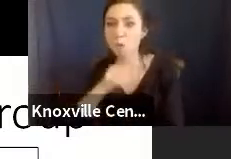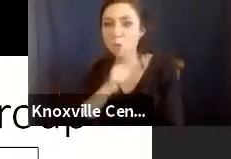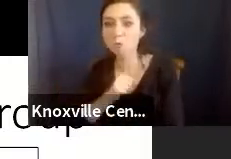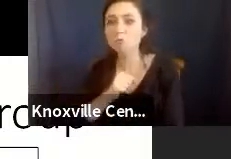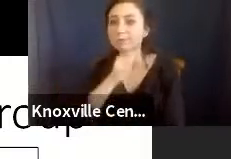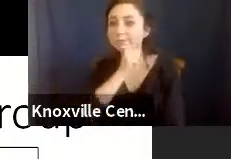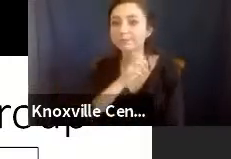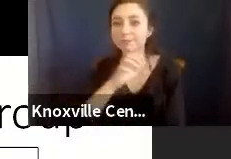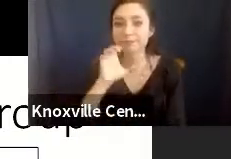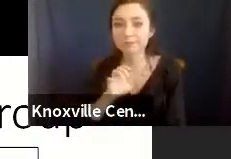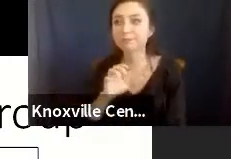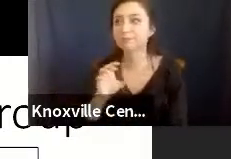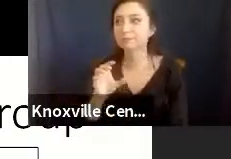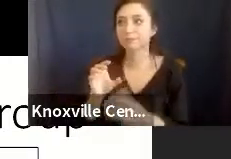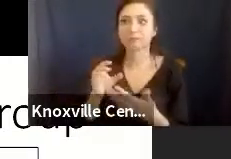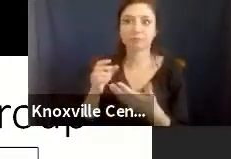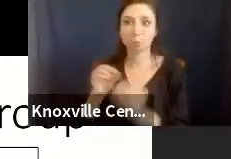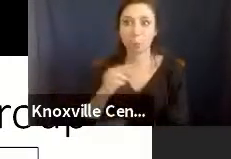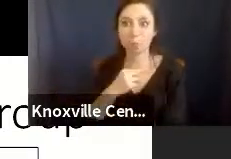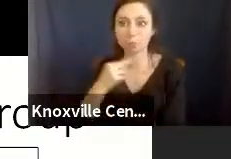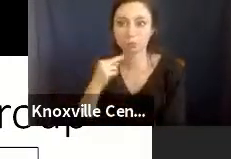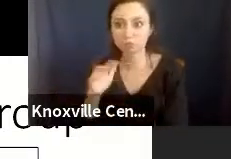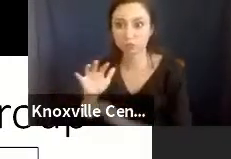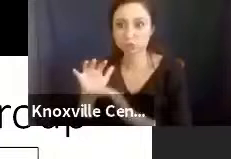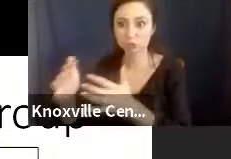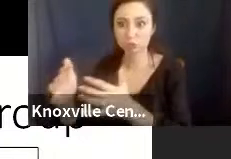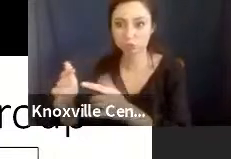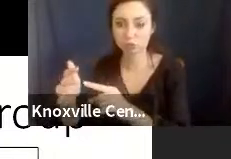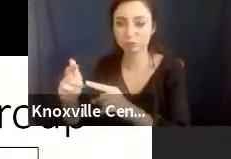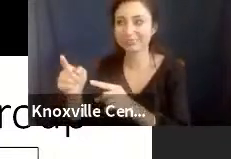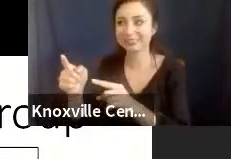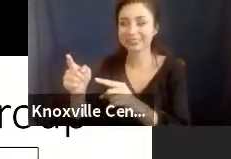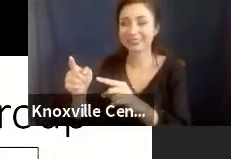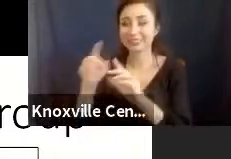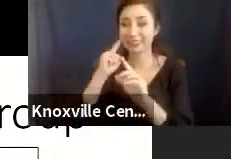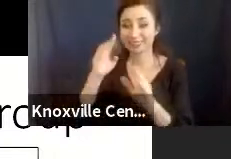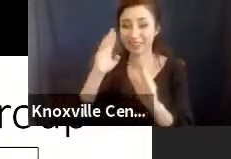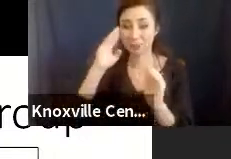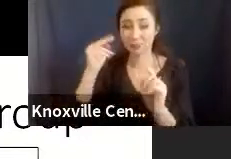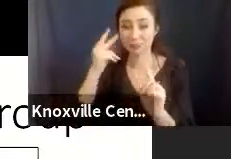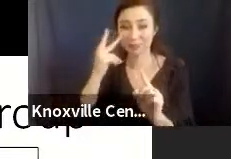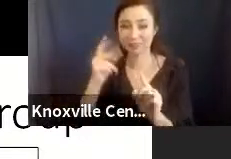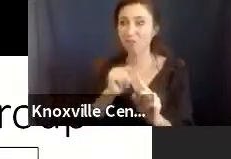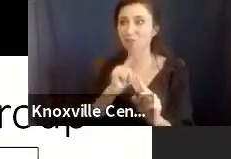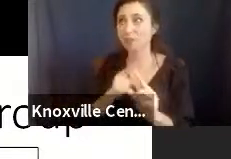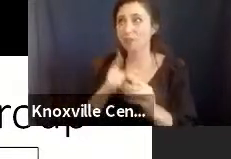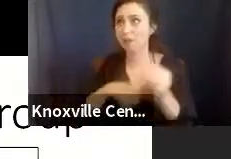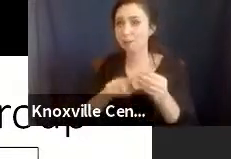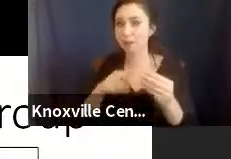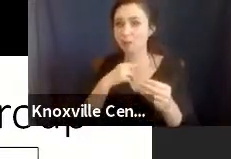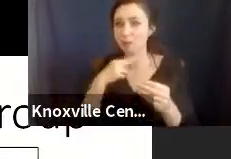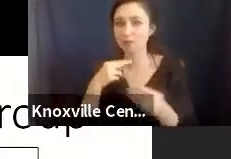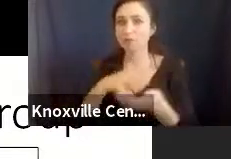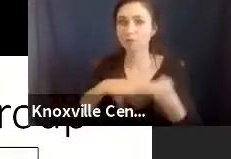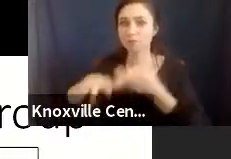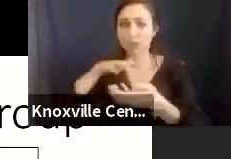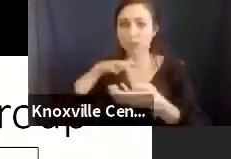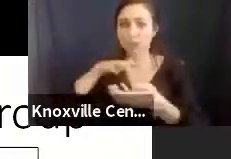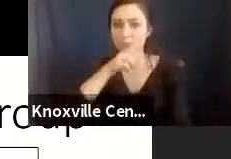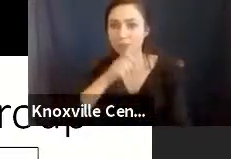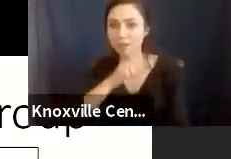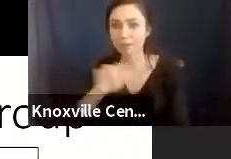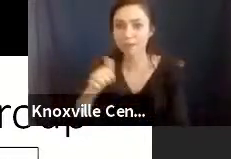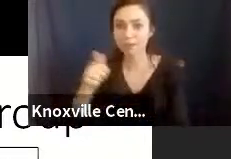then what I think you would expect to see is, and it's not even really about the vulnerability, but it's just about the mixing, is those other